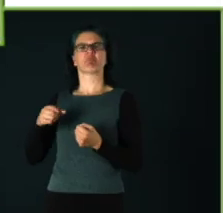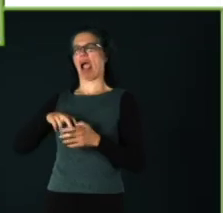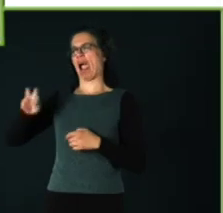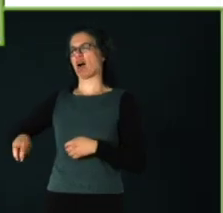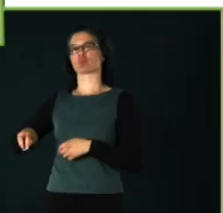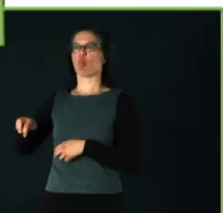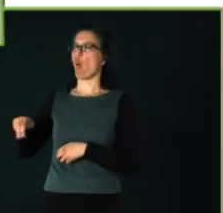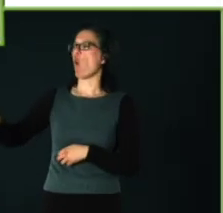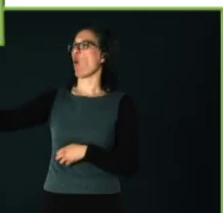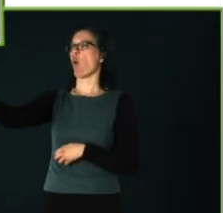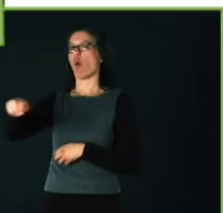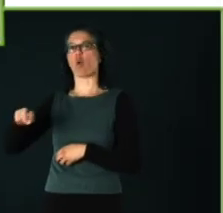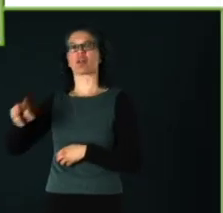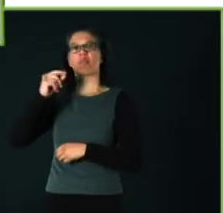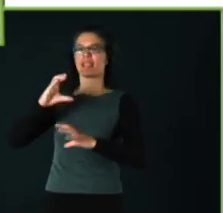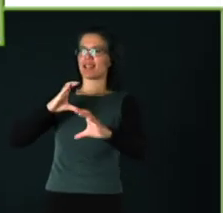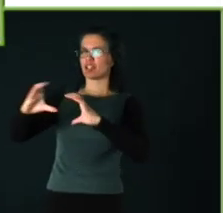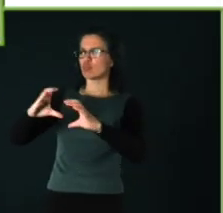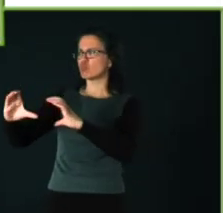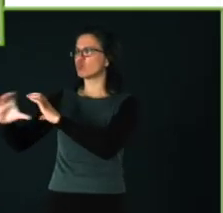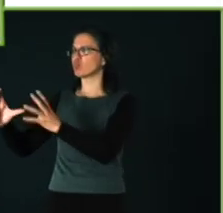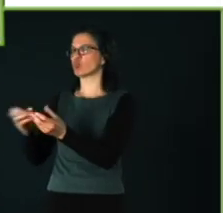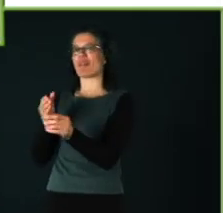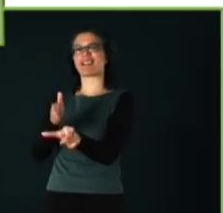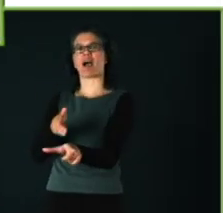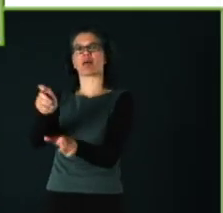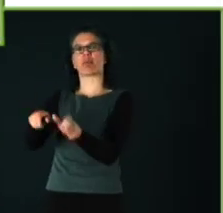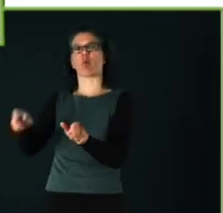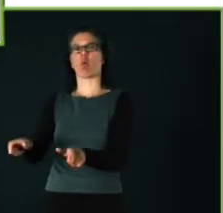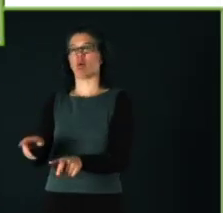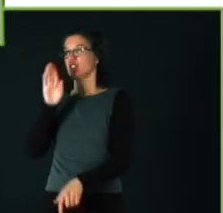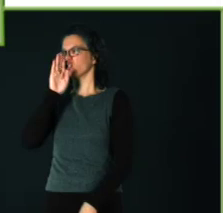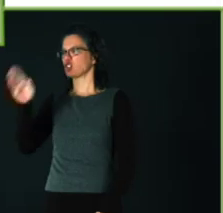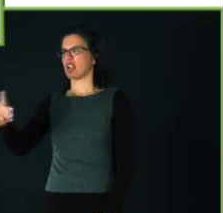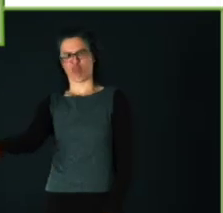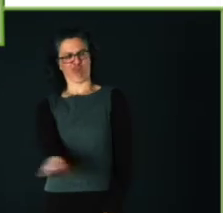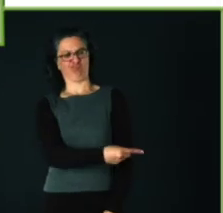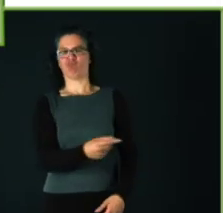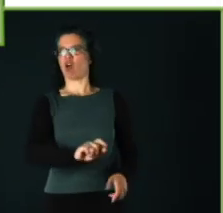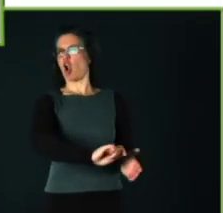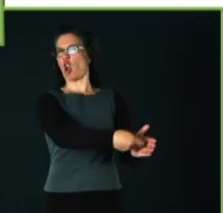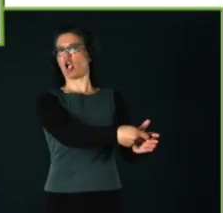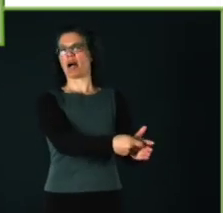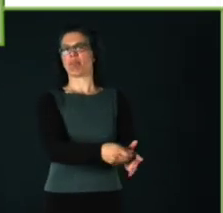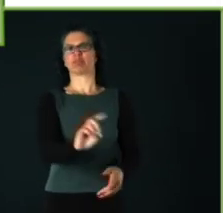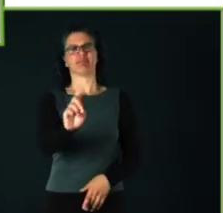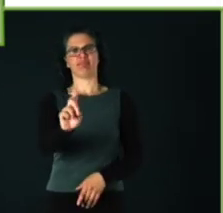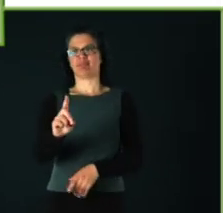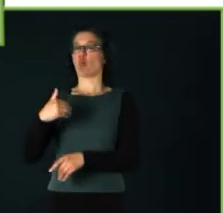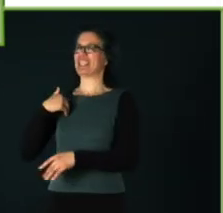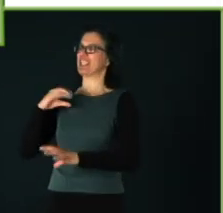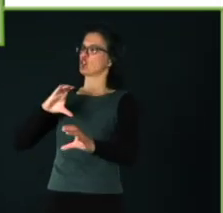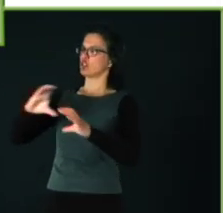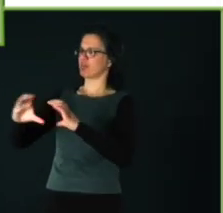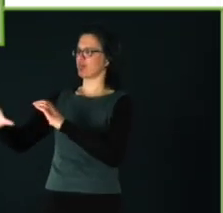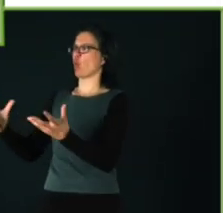to happen and communicate with the young people and not just lock them up and knock them around a bit. We need to communicate with the young